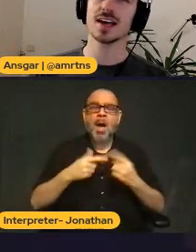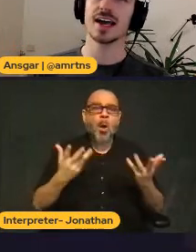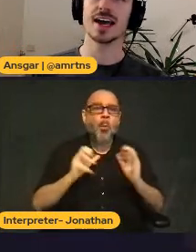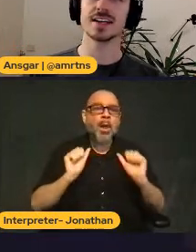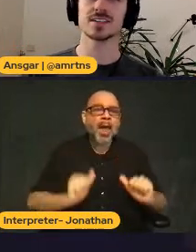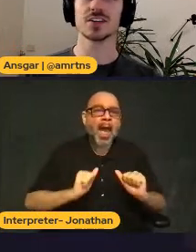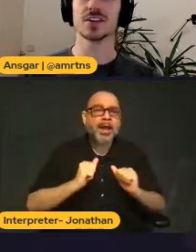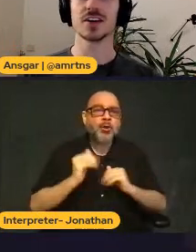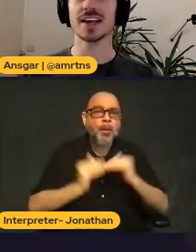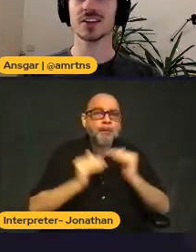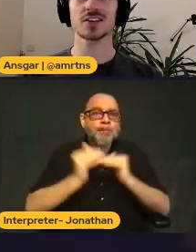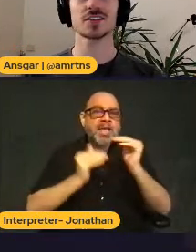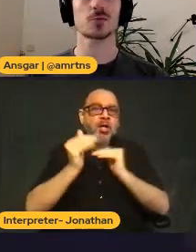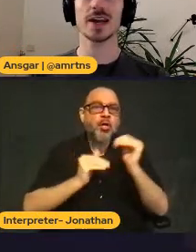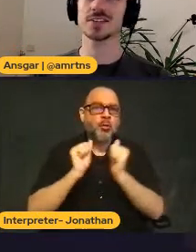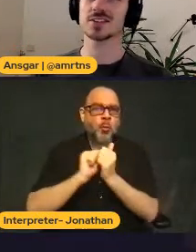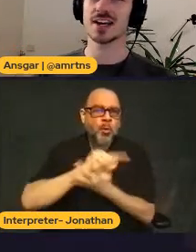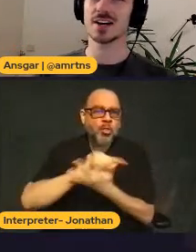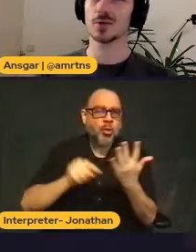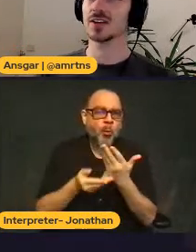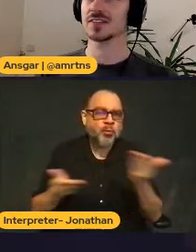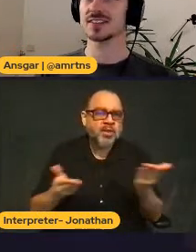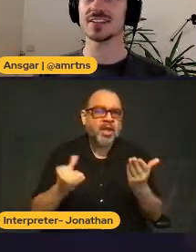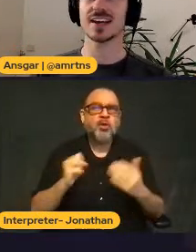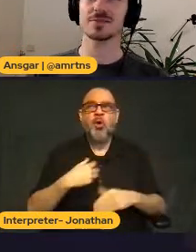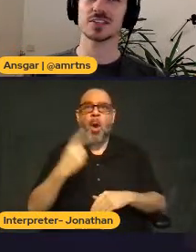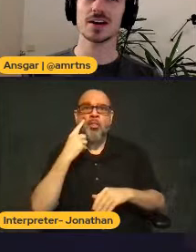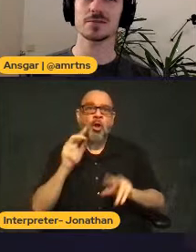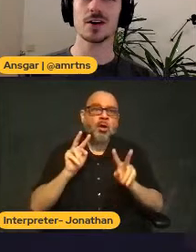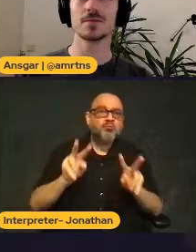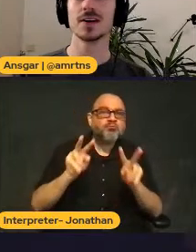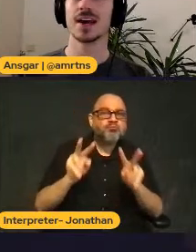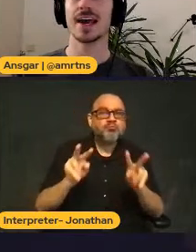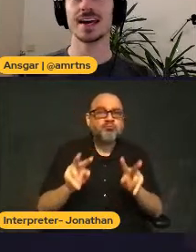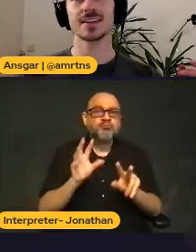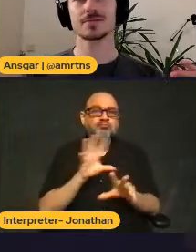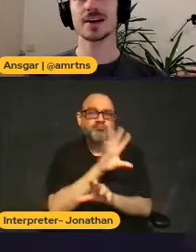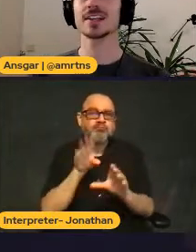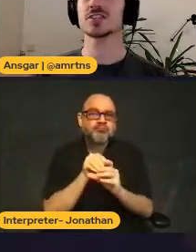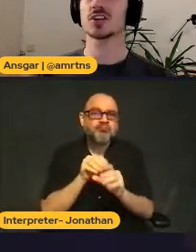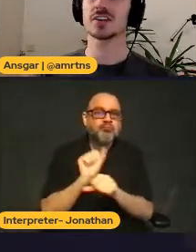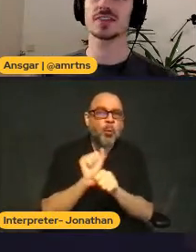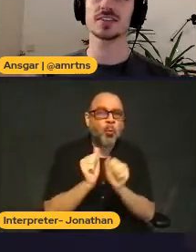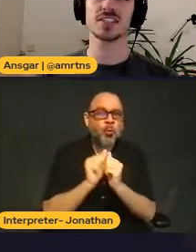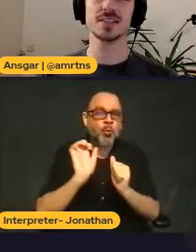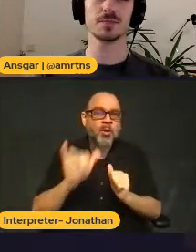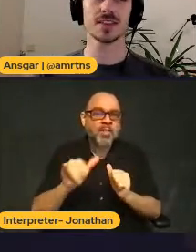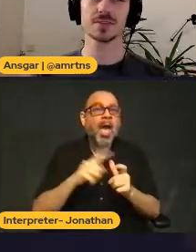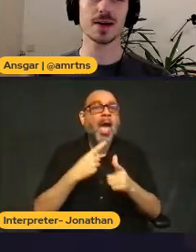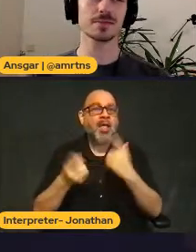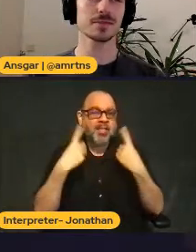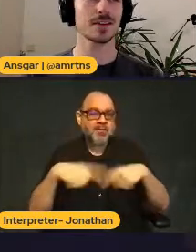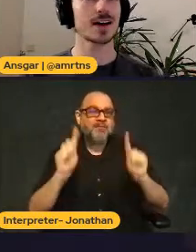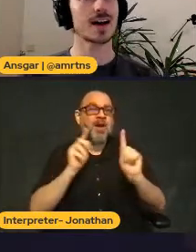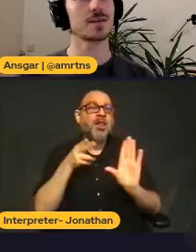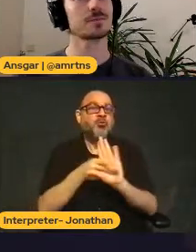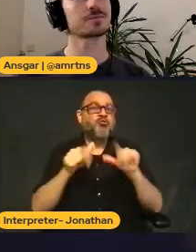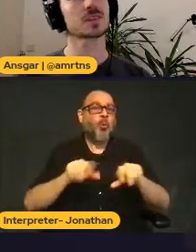blocks. And so I couldn't wait to start working on the CDK for Terraform and finally joined the team this